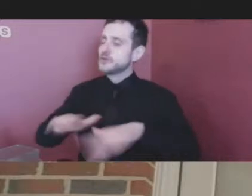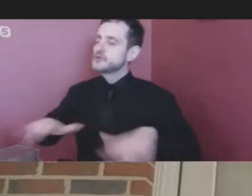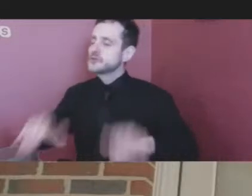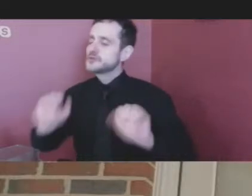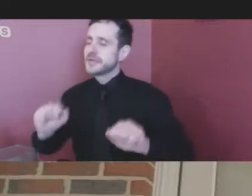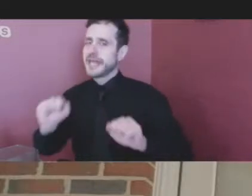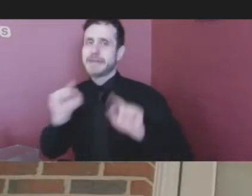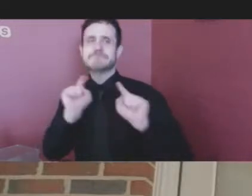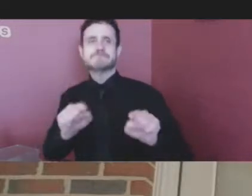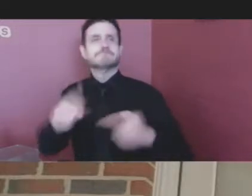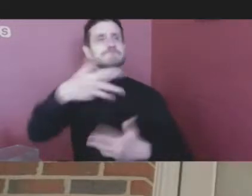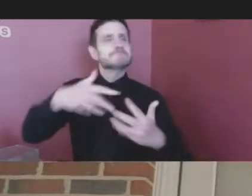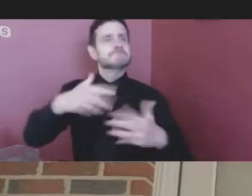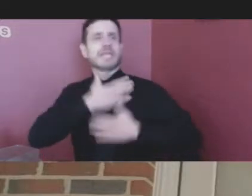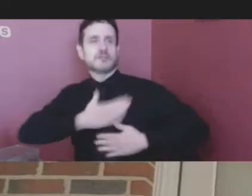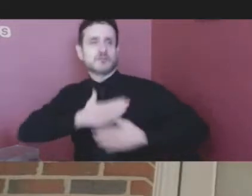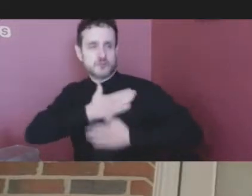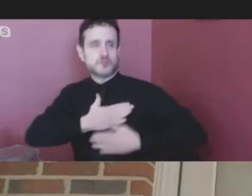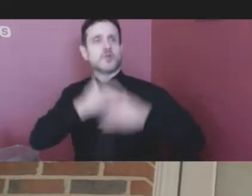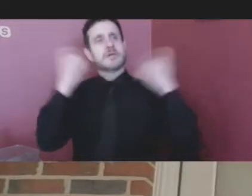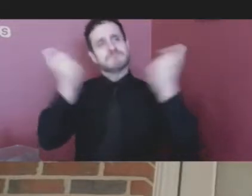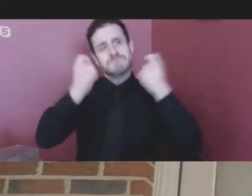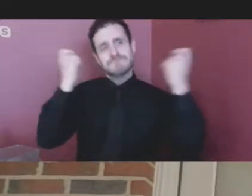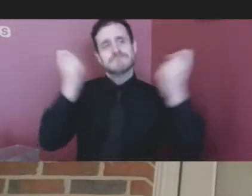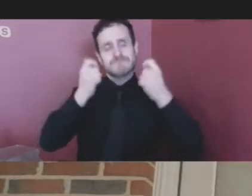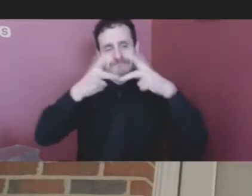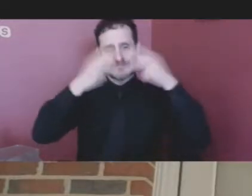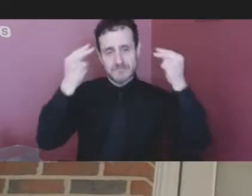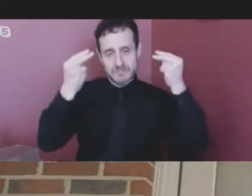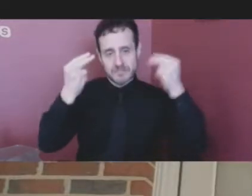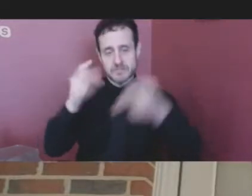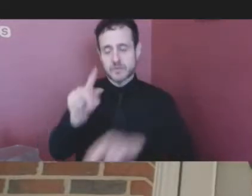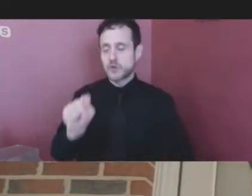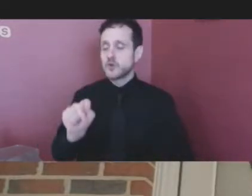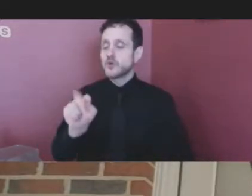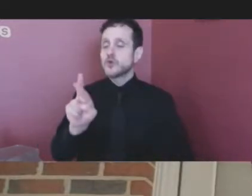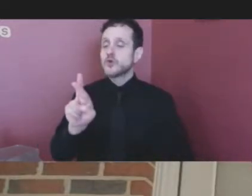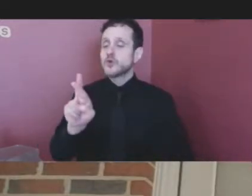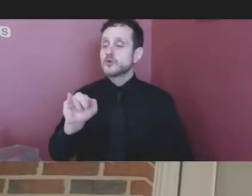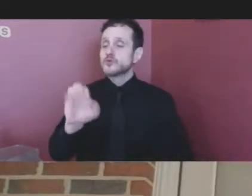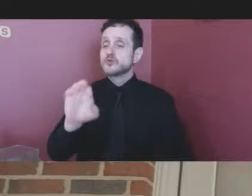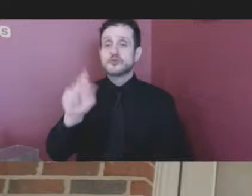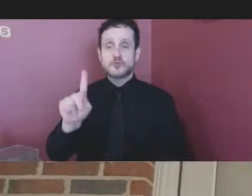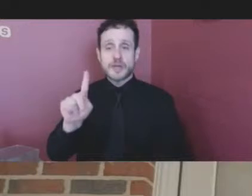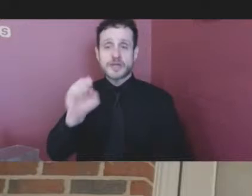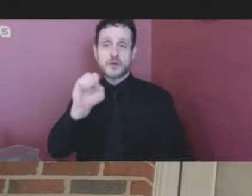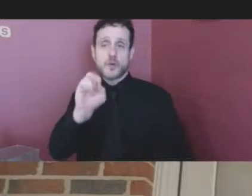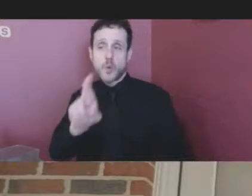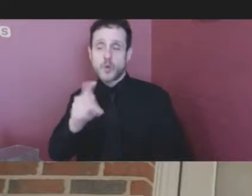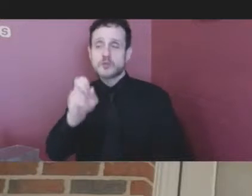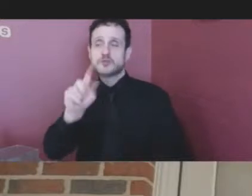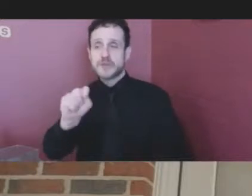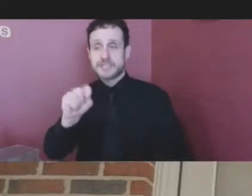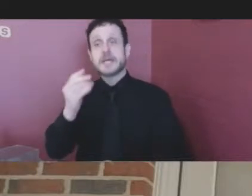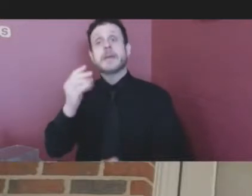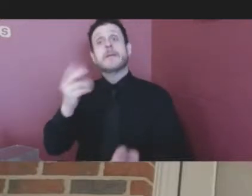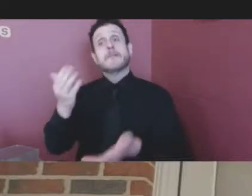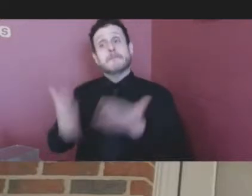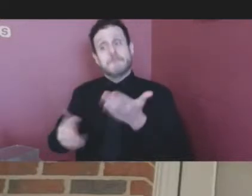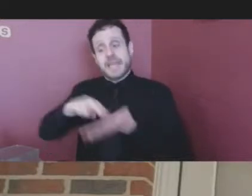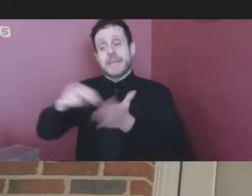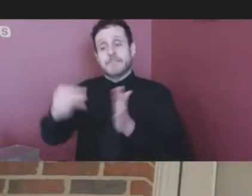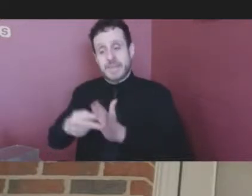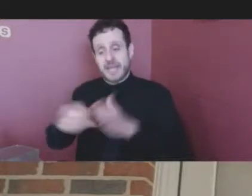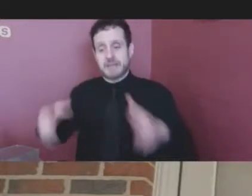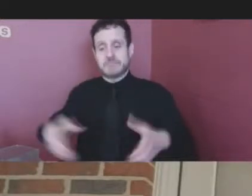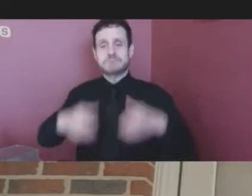these festivities. Trick-or-treating could now involve just setting out individually wrapped pieces of candy spaced